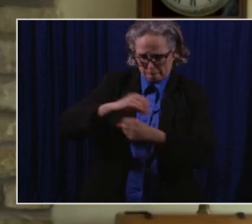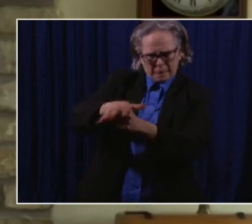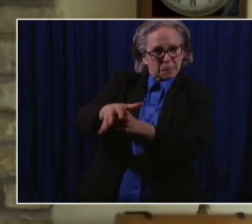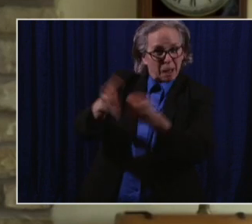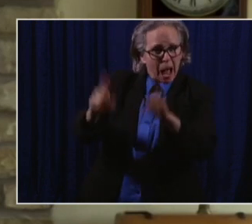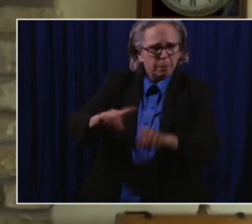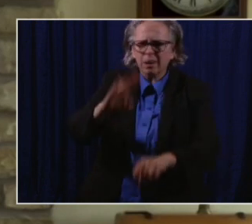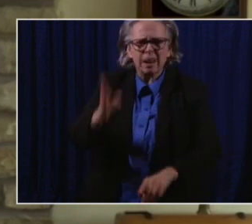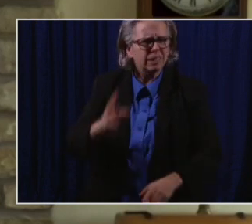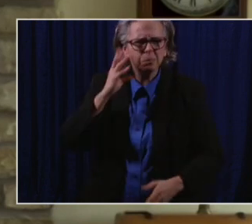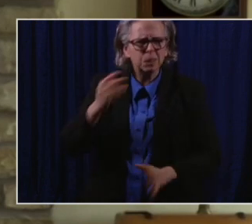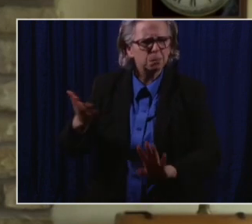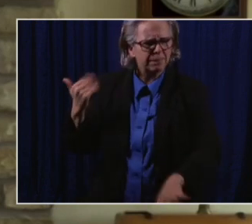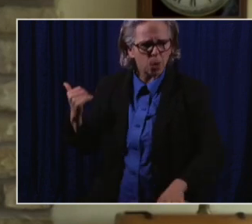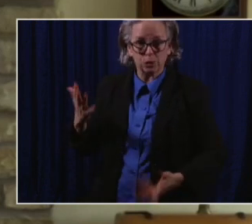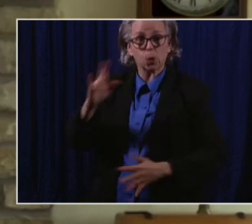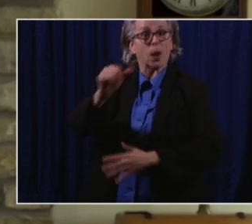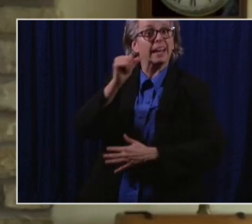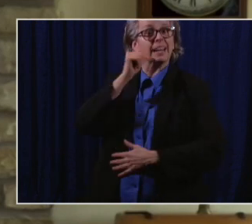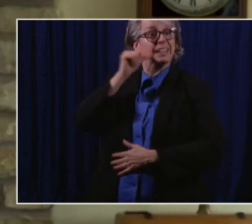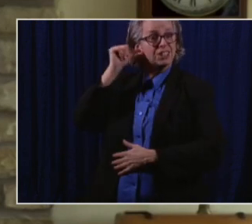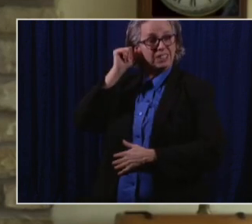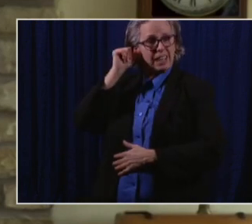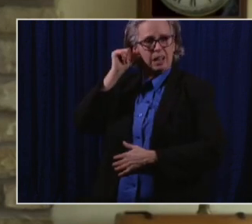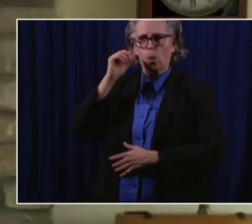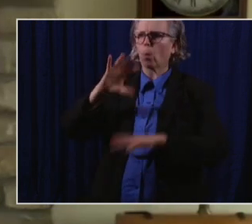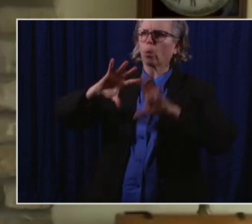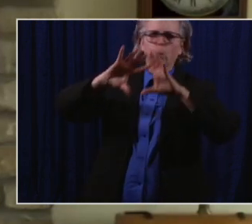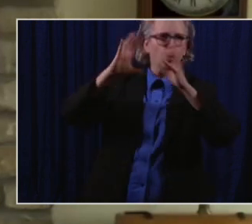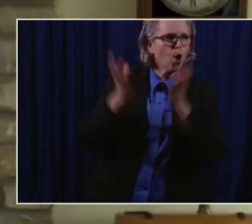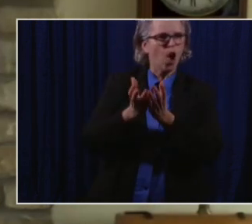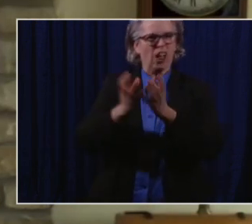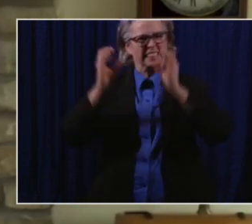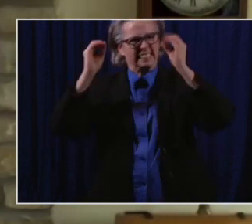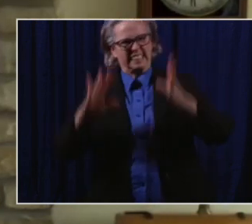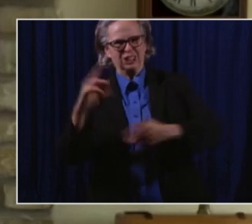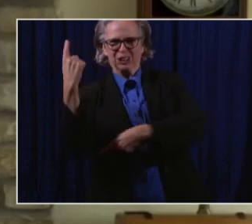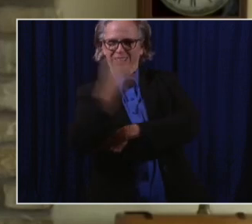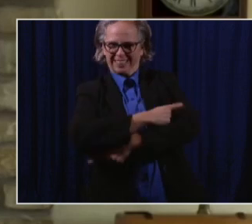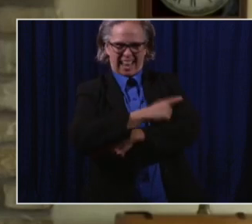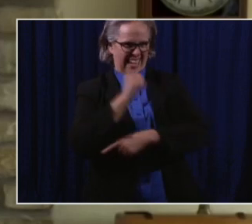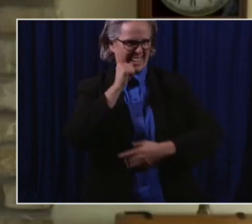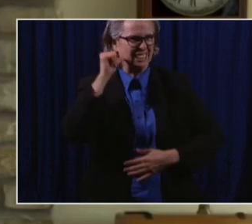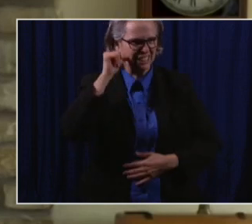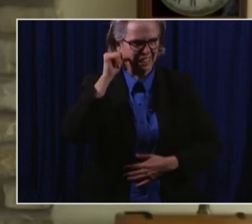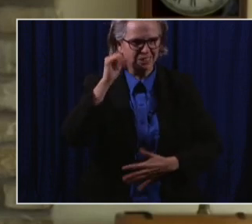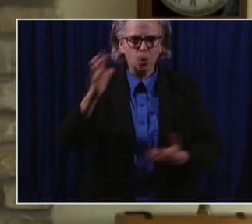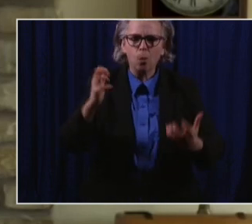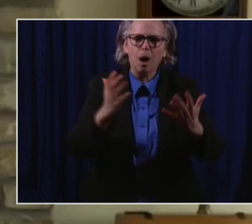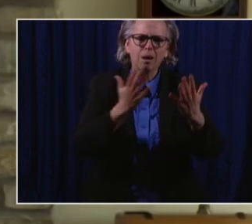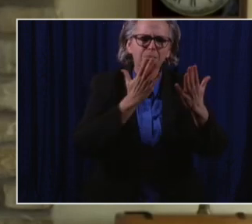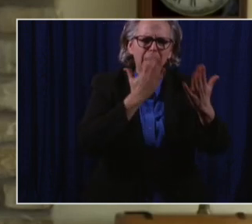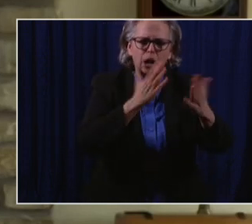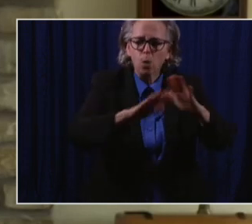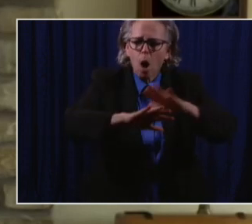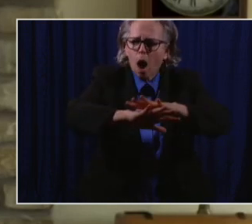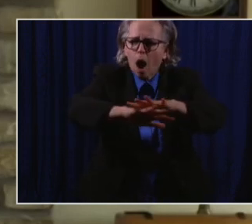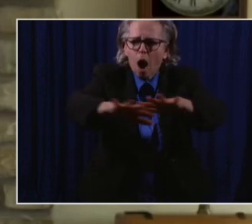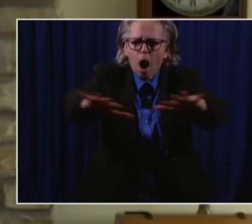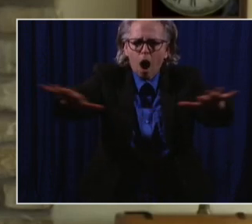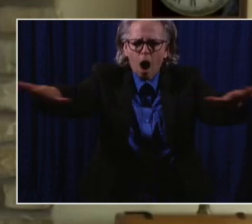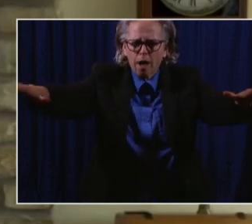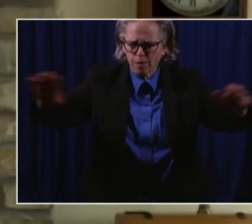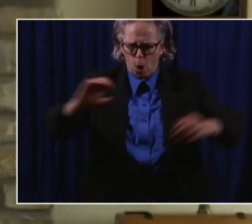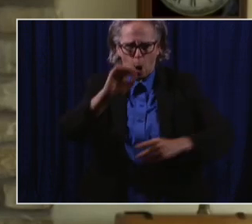Yesterday was World Teacher Day, and I want to take a moment to thank all of Ohio's teachers. This past year